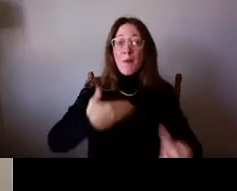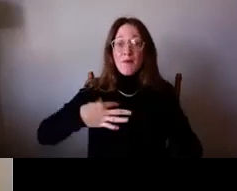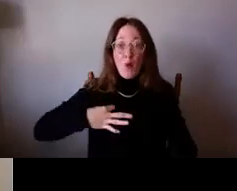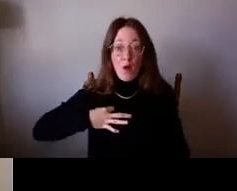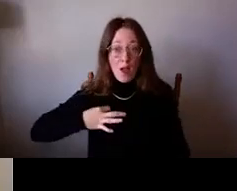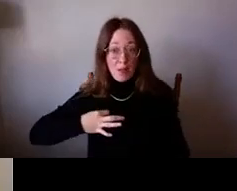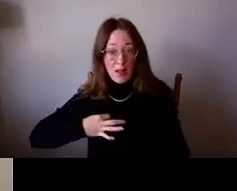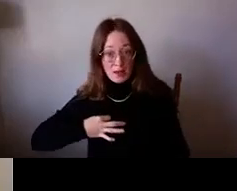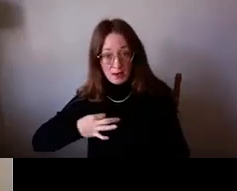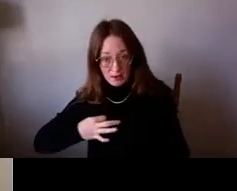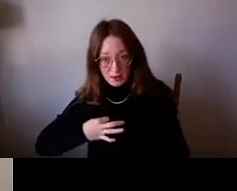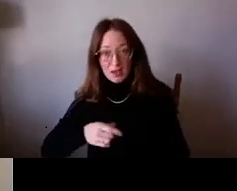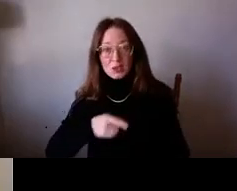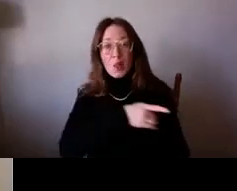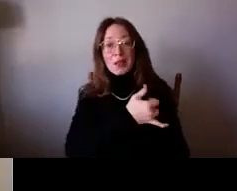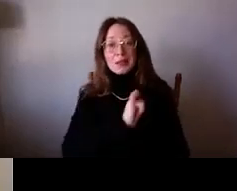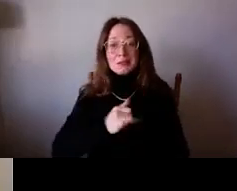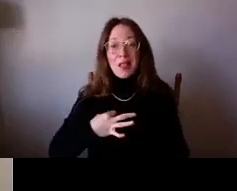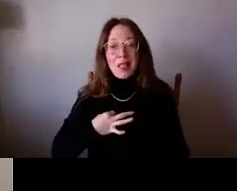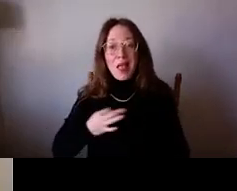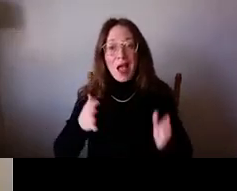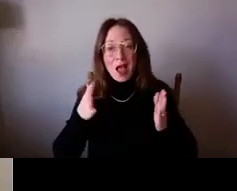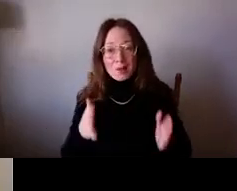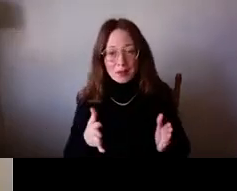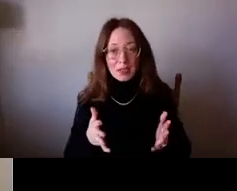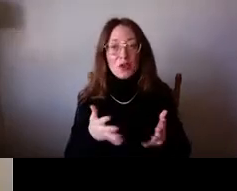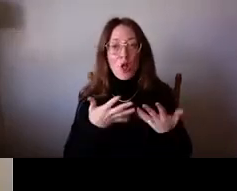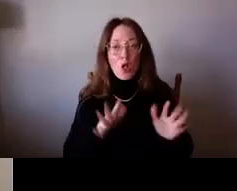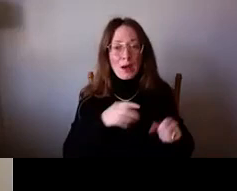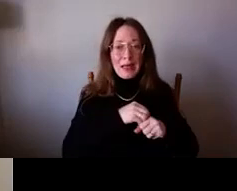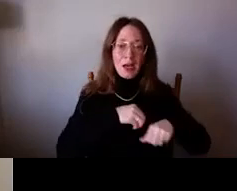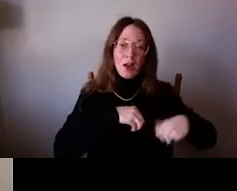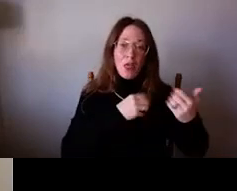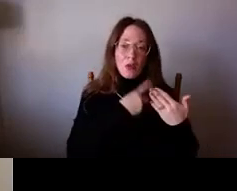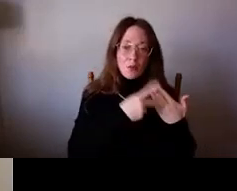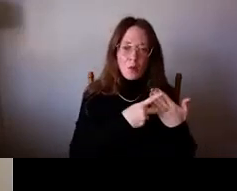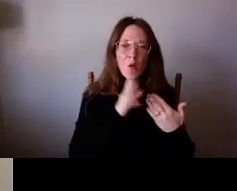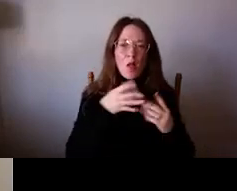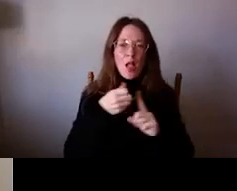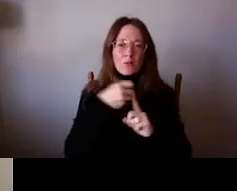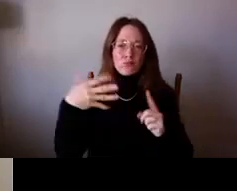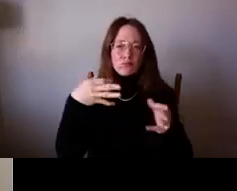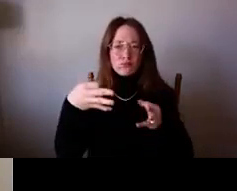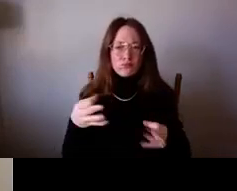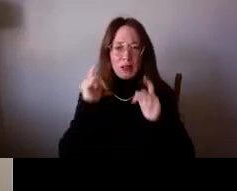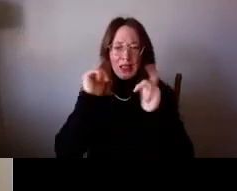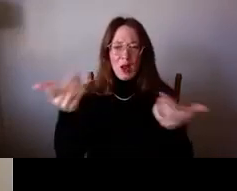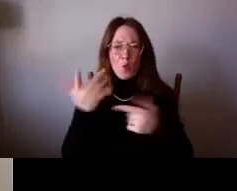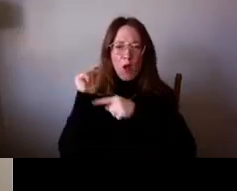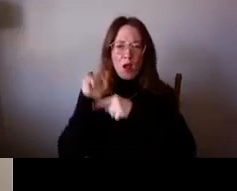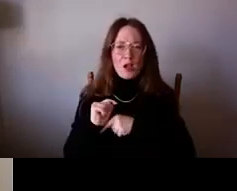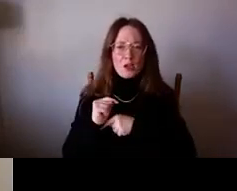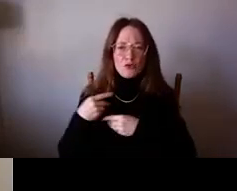the VR program or as eligible individuals. And we'll talk more about the trends for that as well.